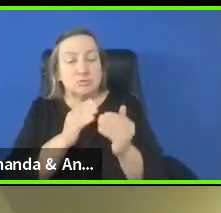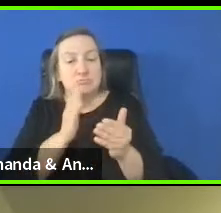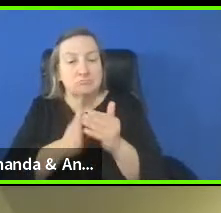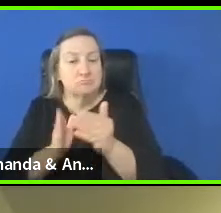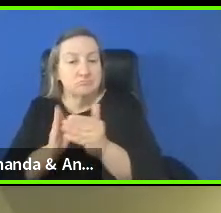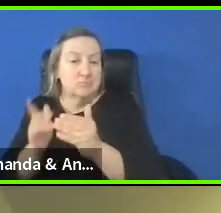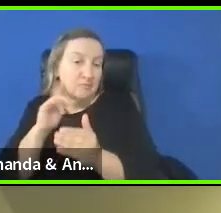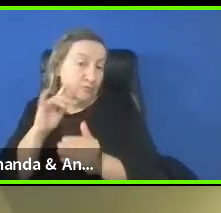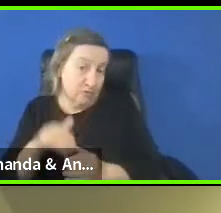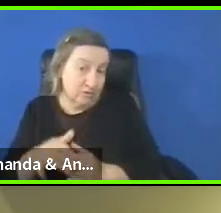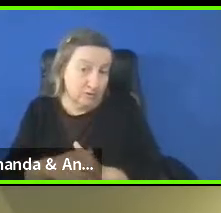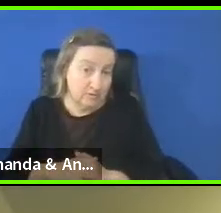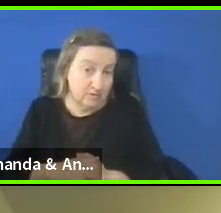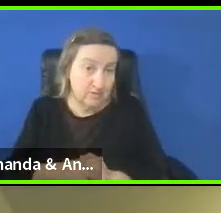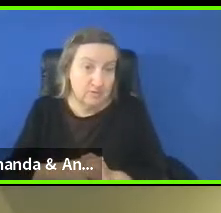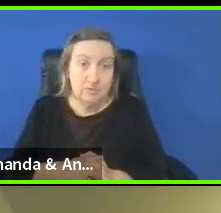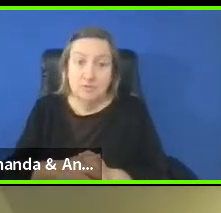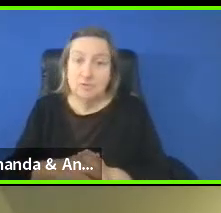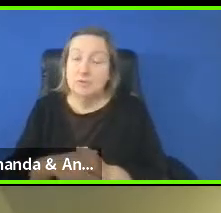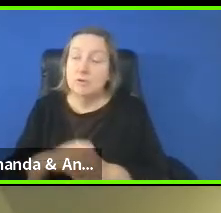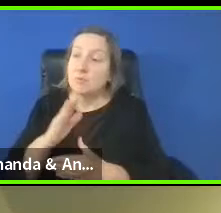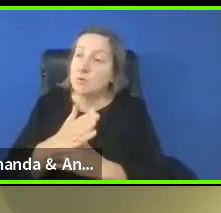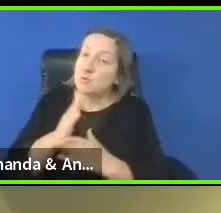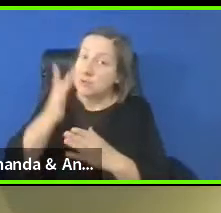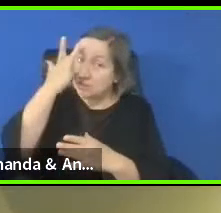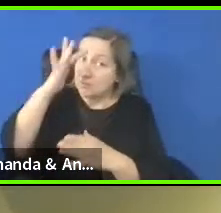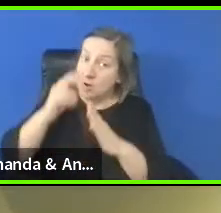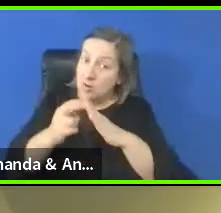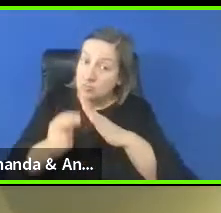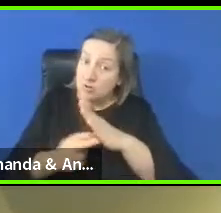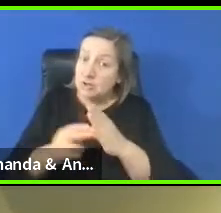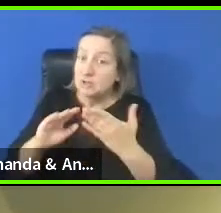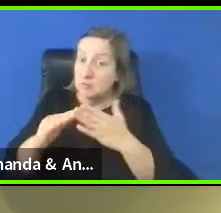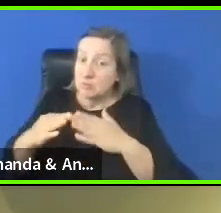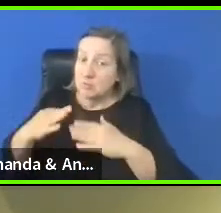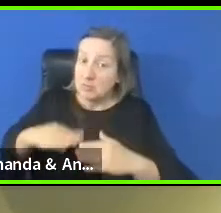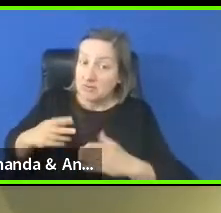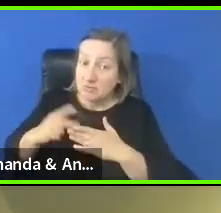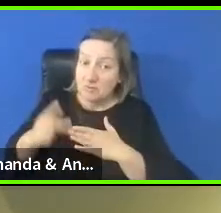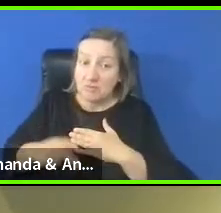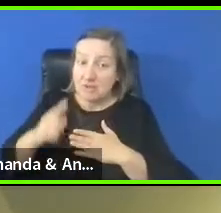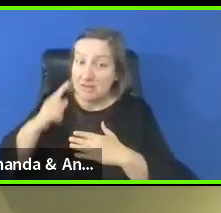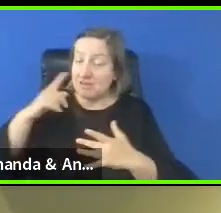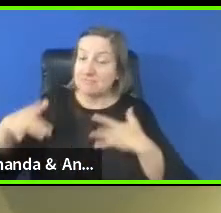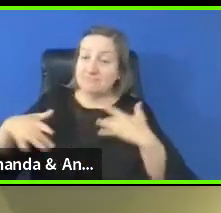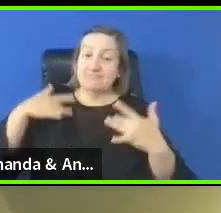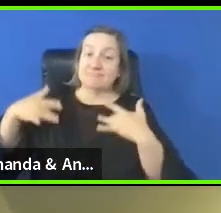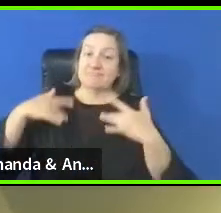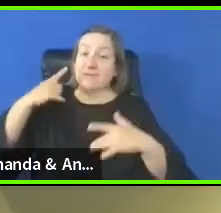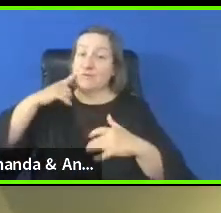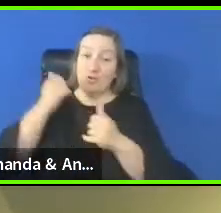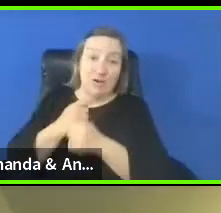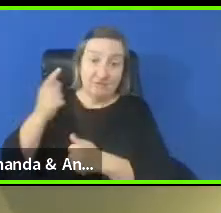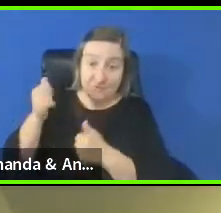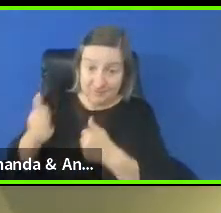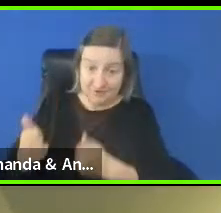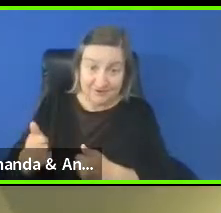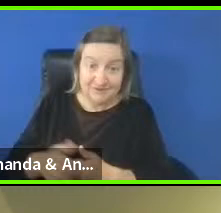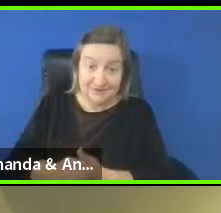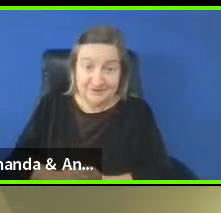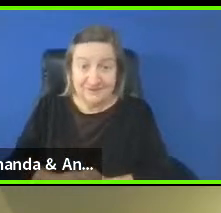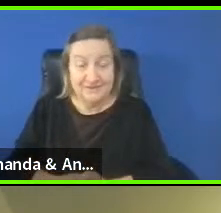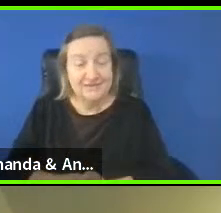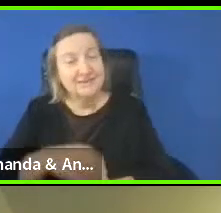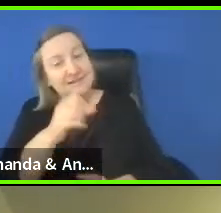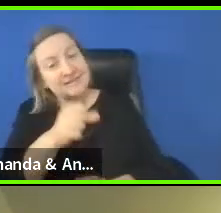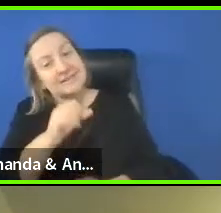for this. Well, between Smart Bridge and Community Benefits Program, I think this will be real exciting for everybody.